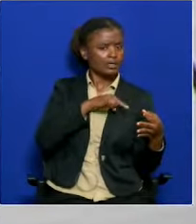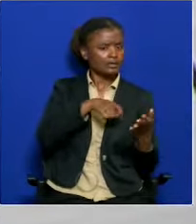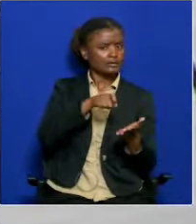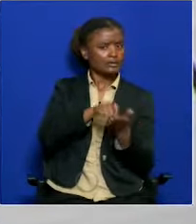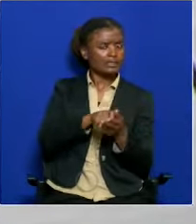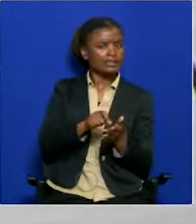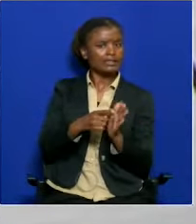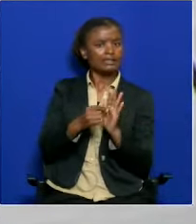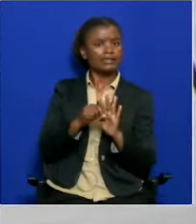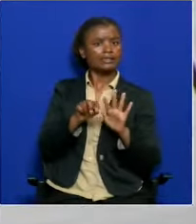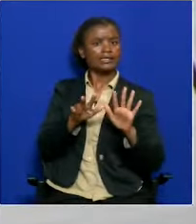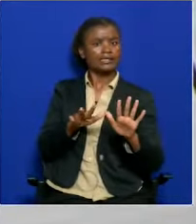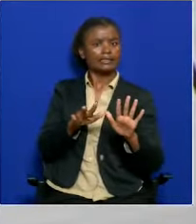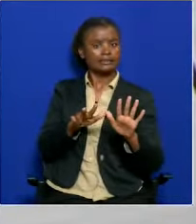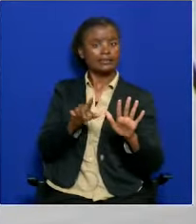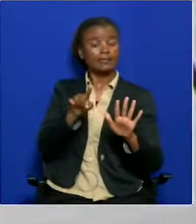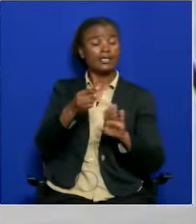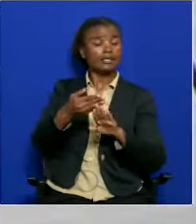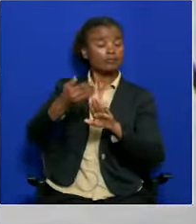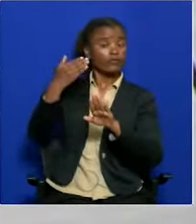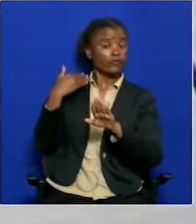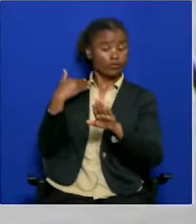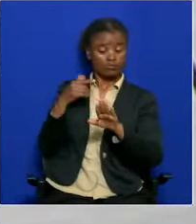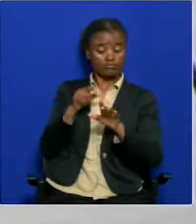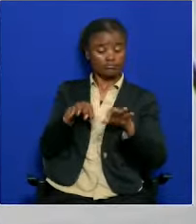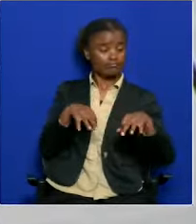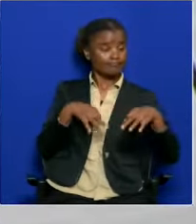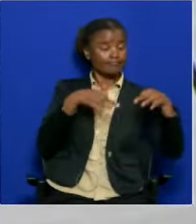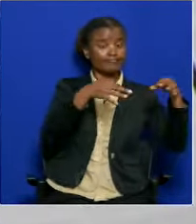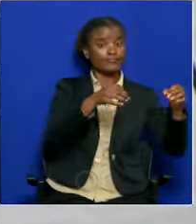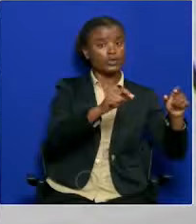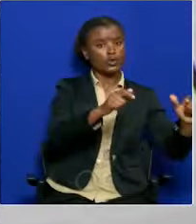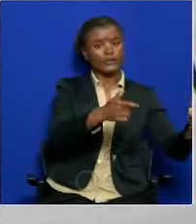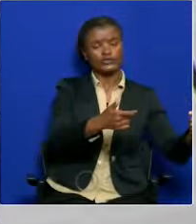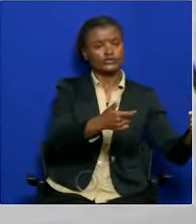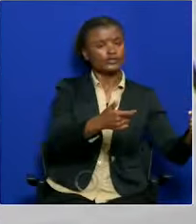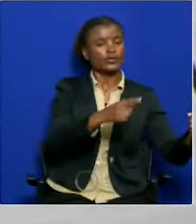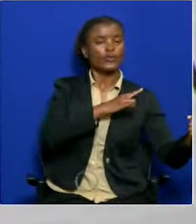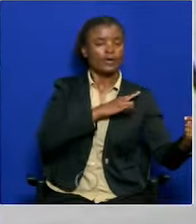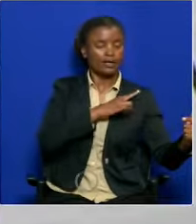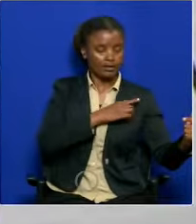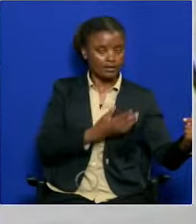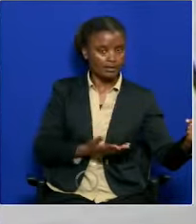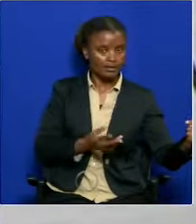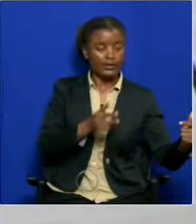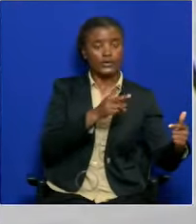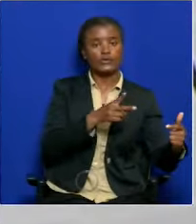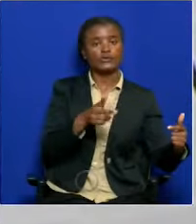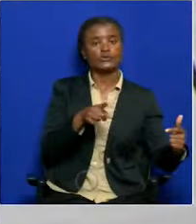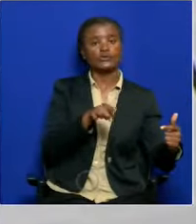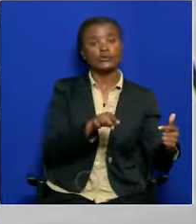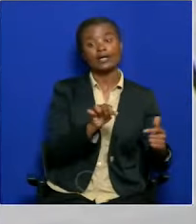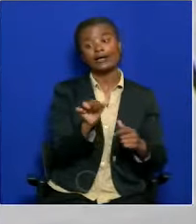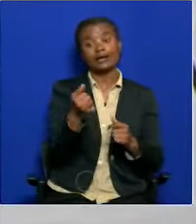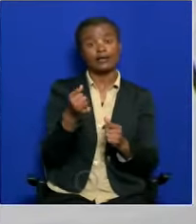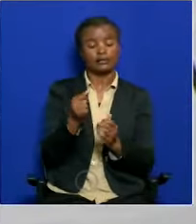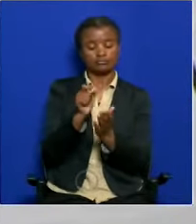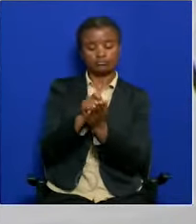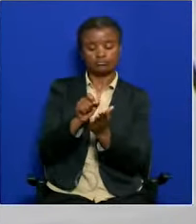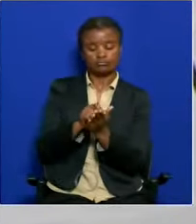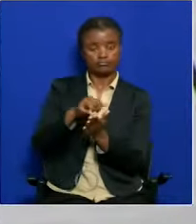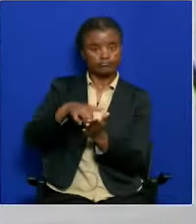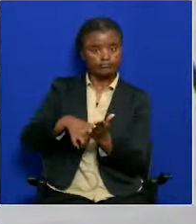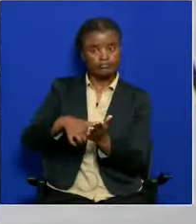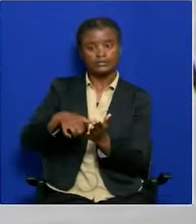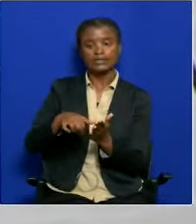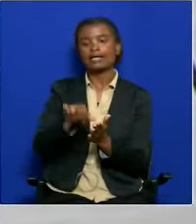Commission earlier, together with other statements obtained from members involved in